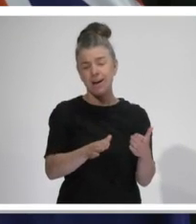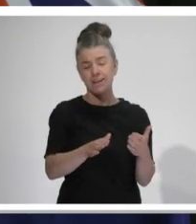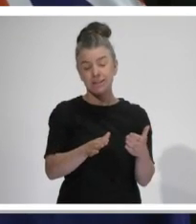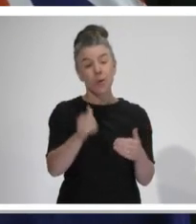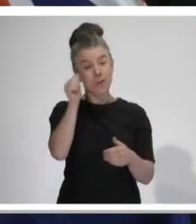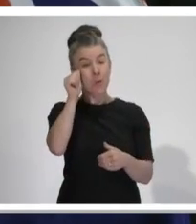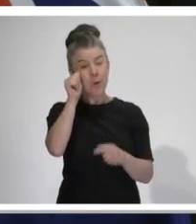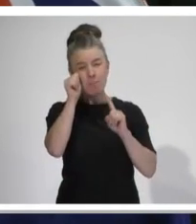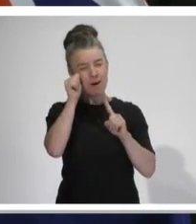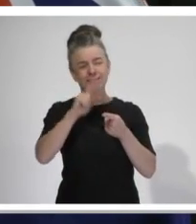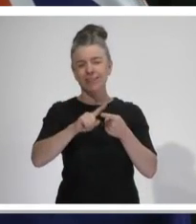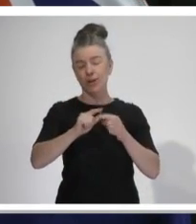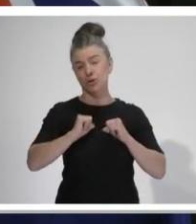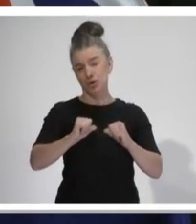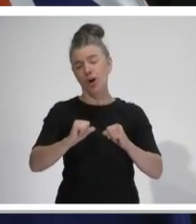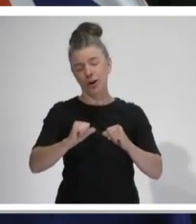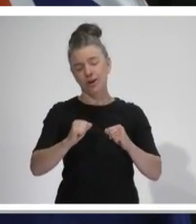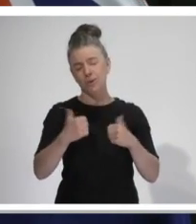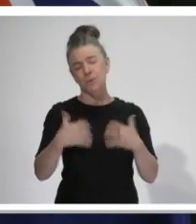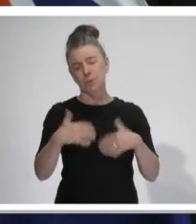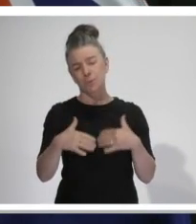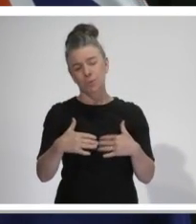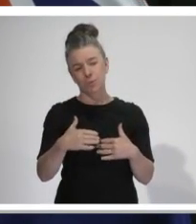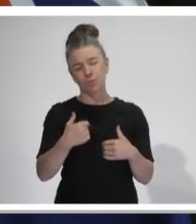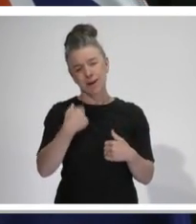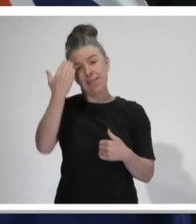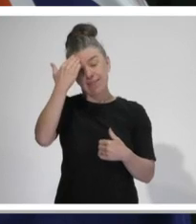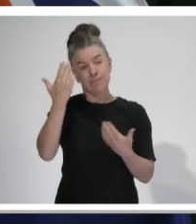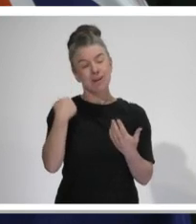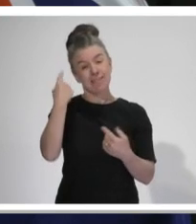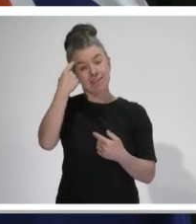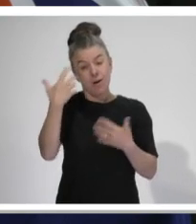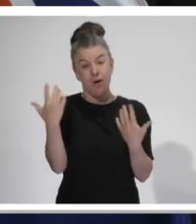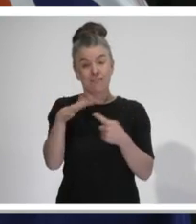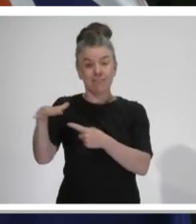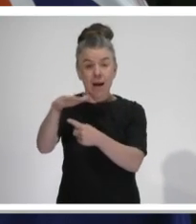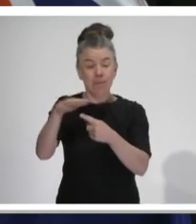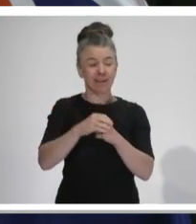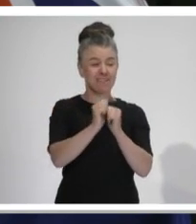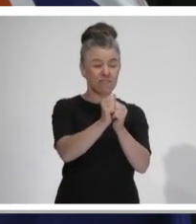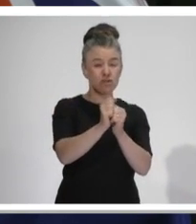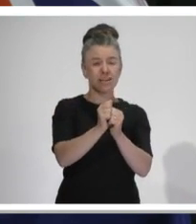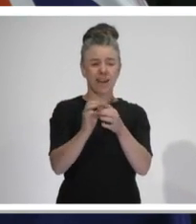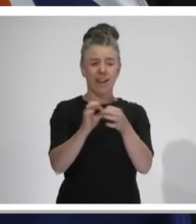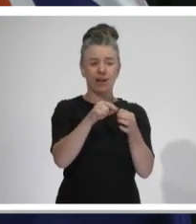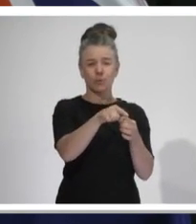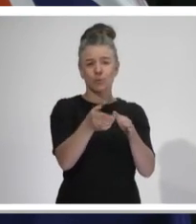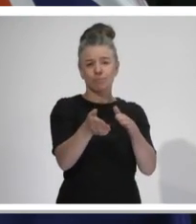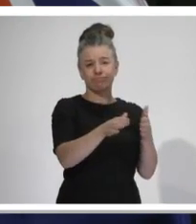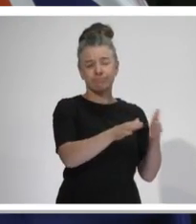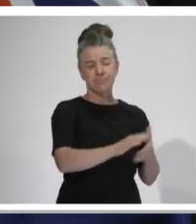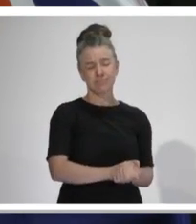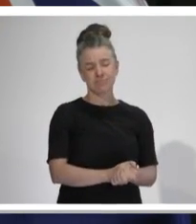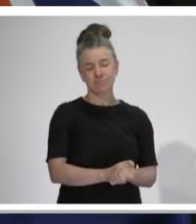each time it happens, and we send our thoughts to the family and friends of those who have passed. This also serves as a